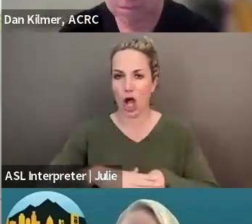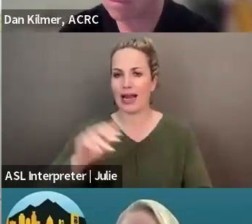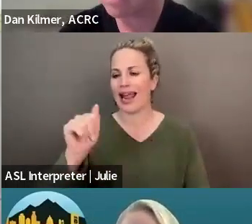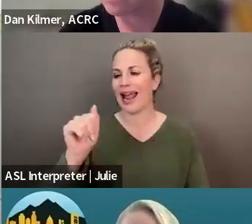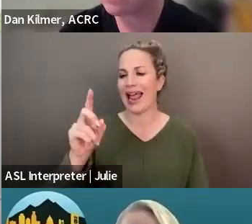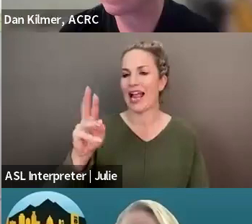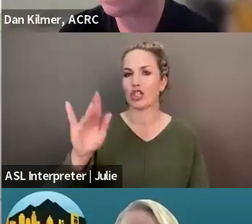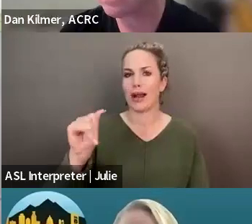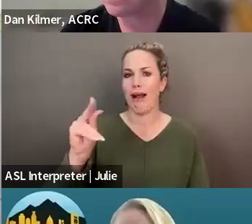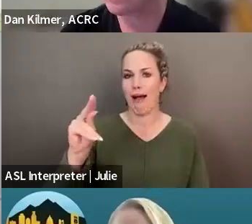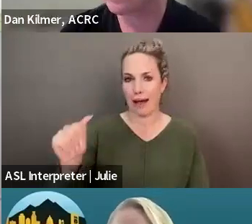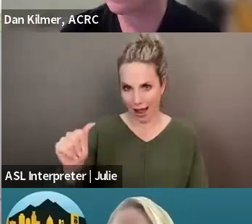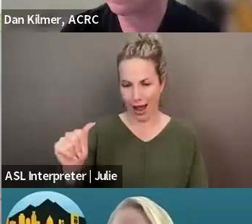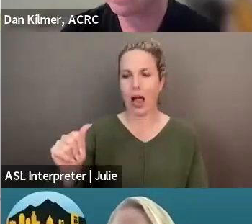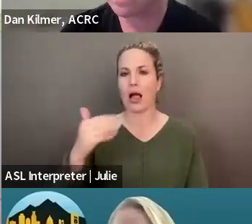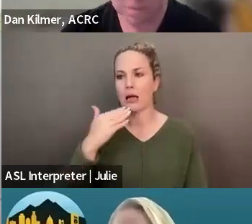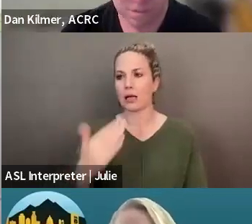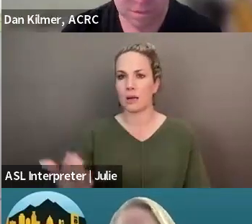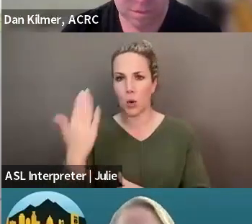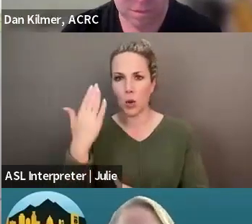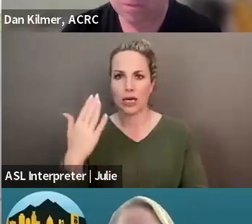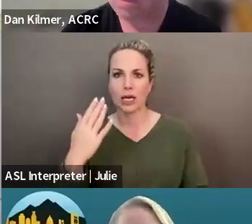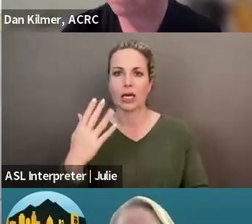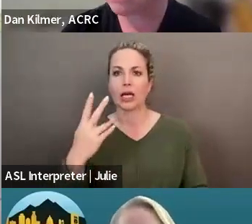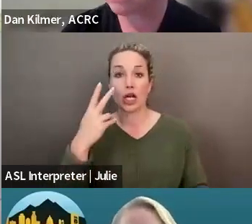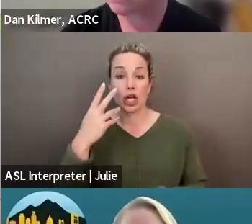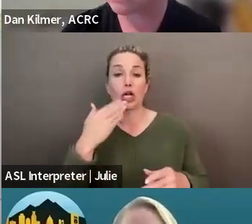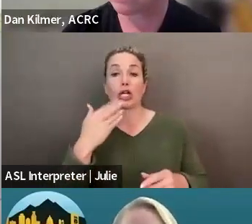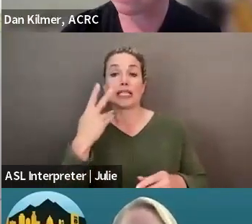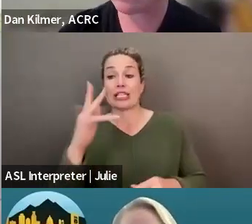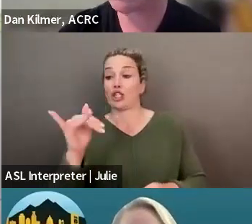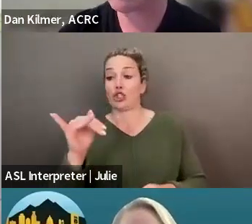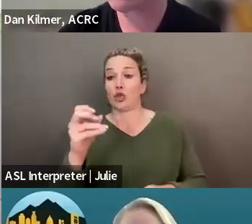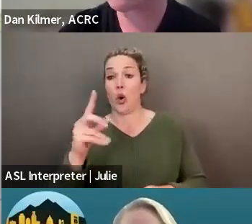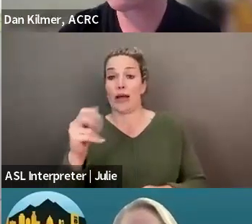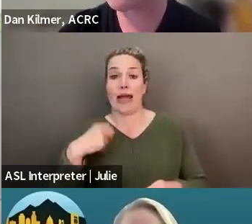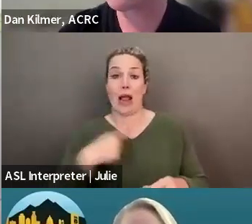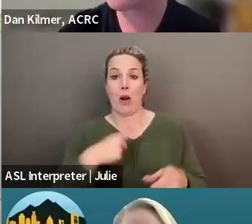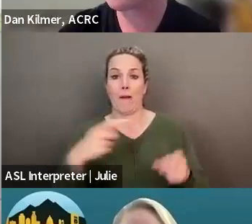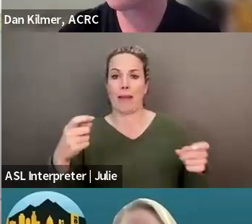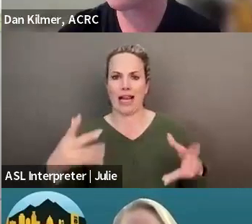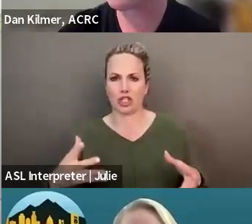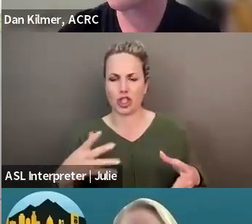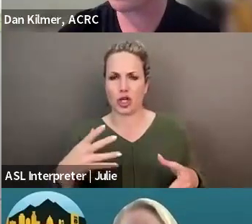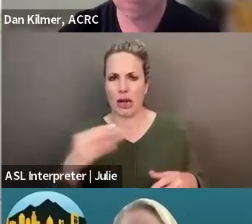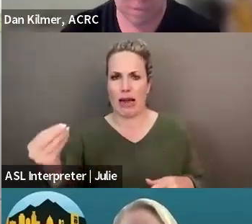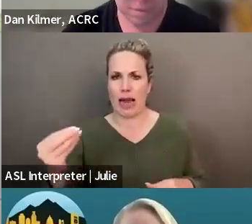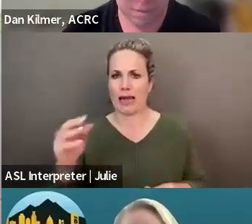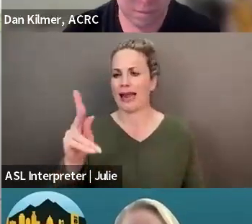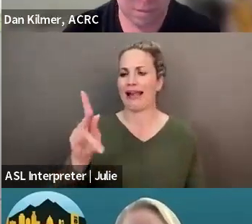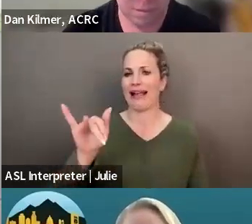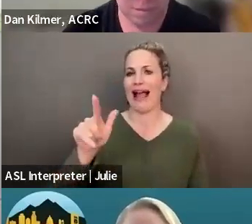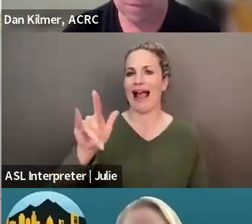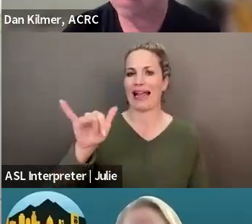Adriana, good morning, Adriana, too. Good to see Jordan here, our manager. And let's see, we've got Kylie on.